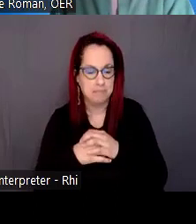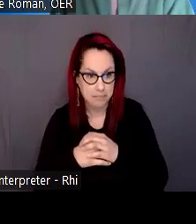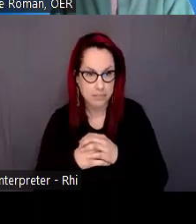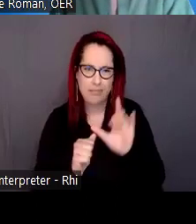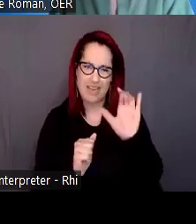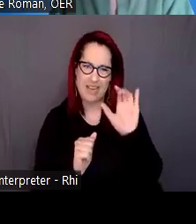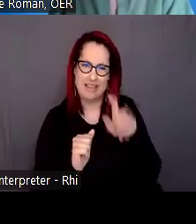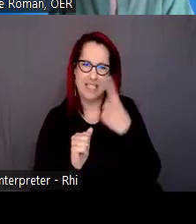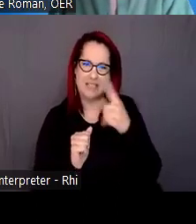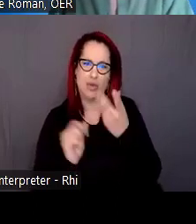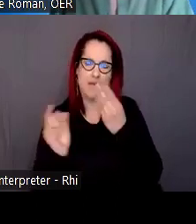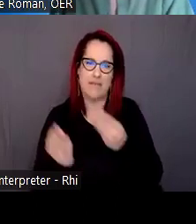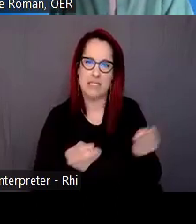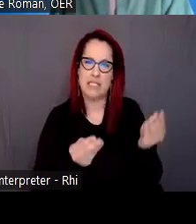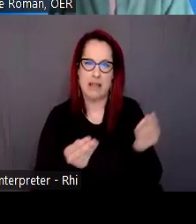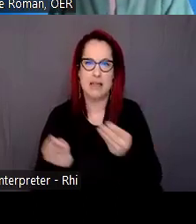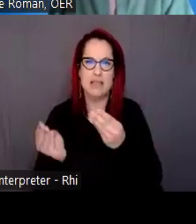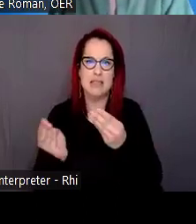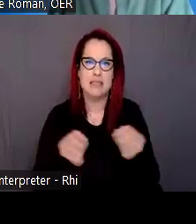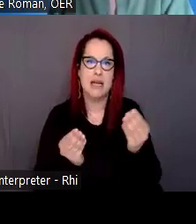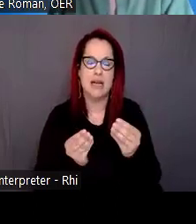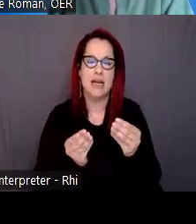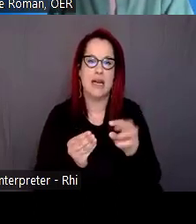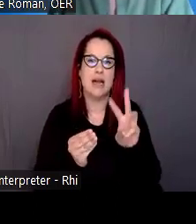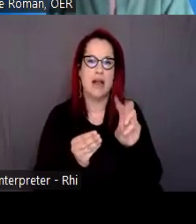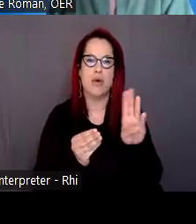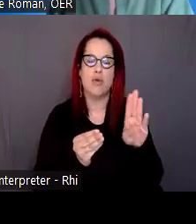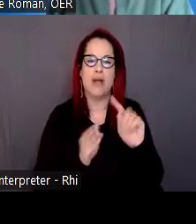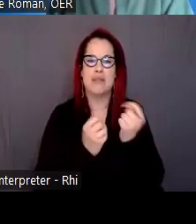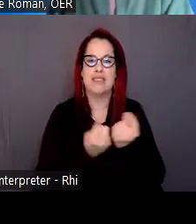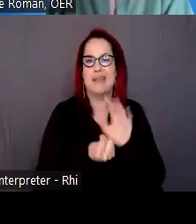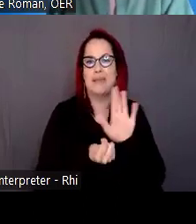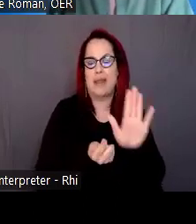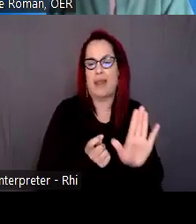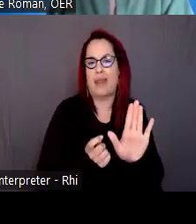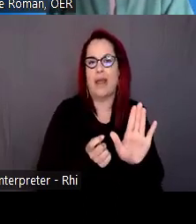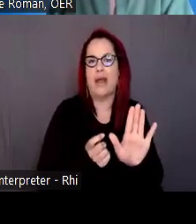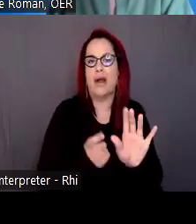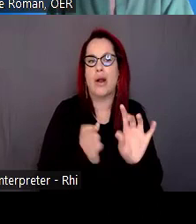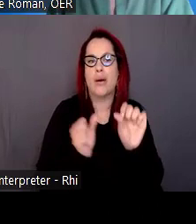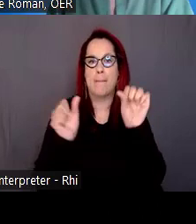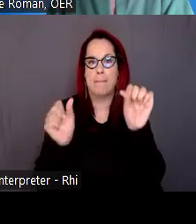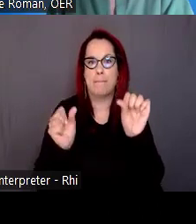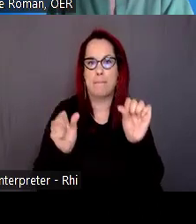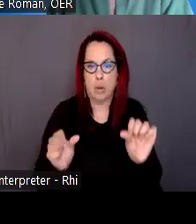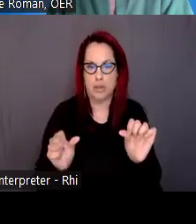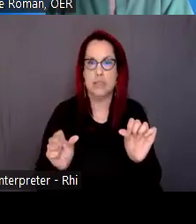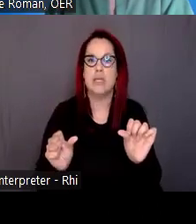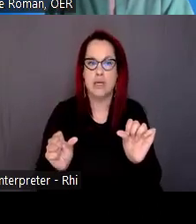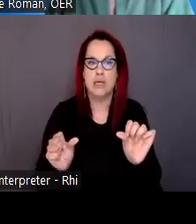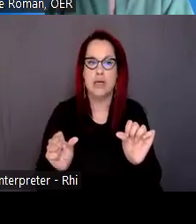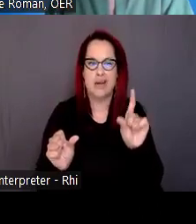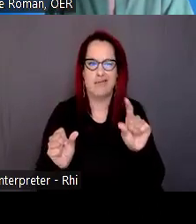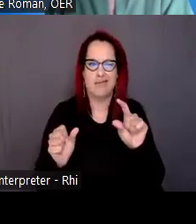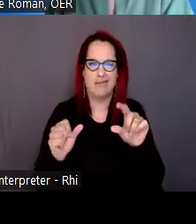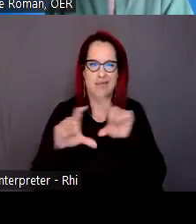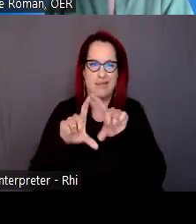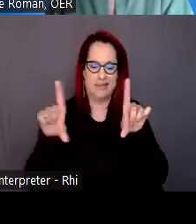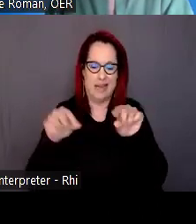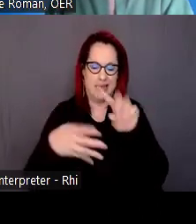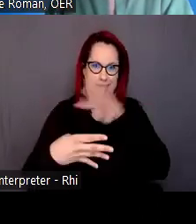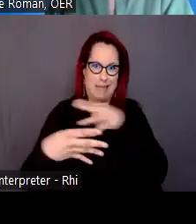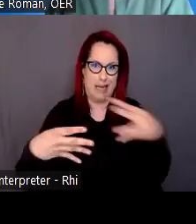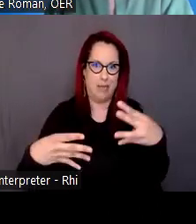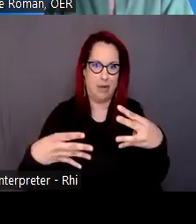to facilitate the web team's posting of this basically this table onto the